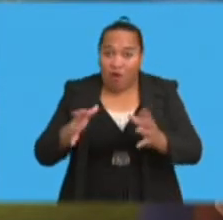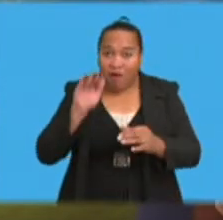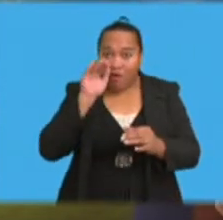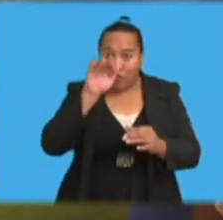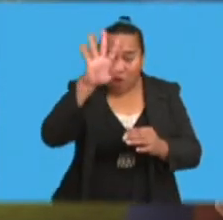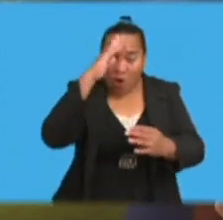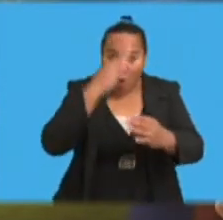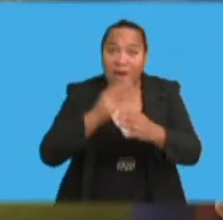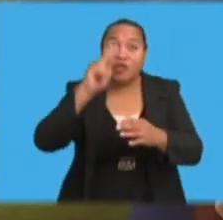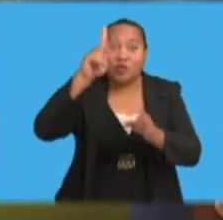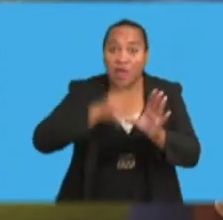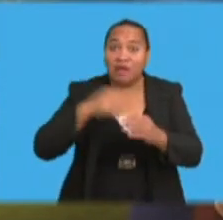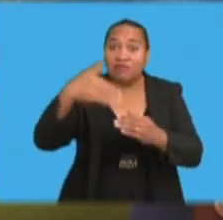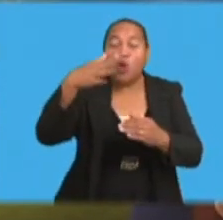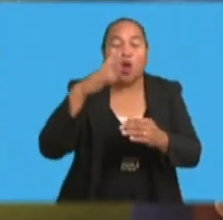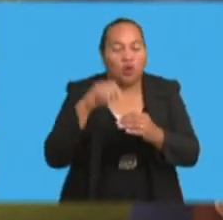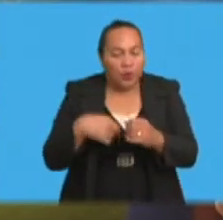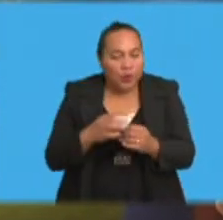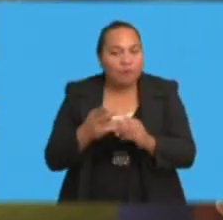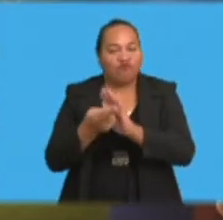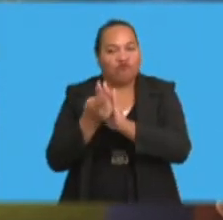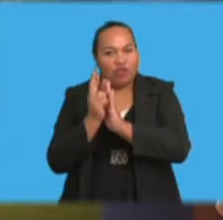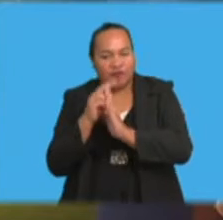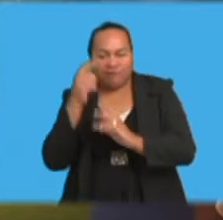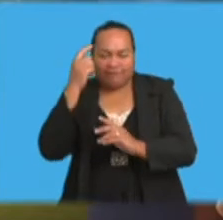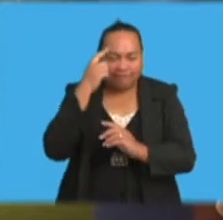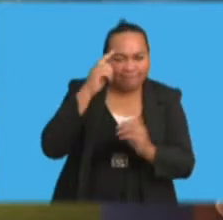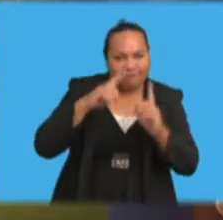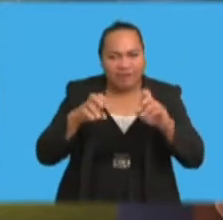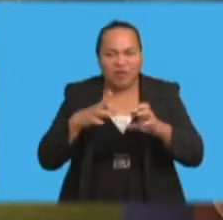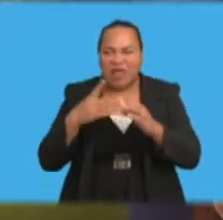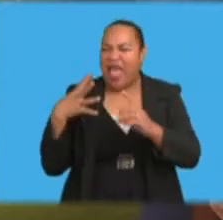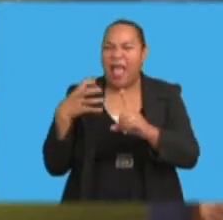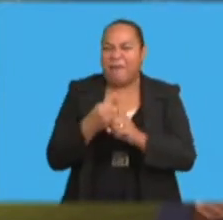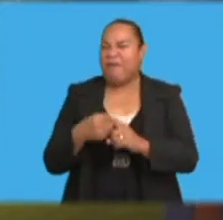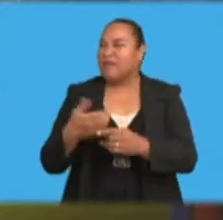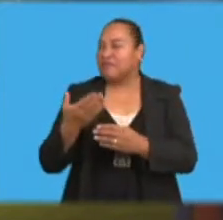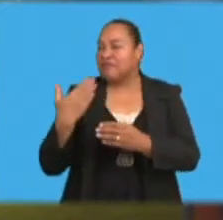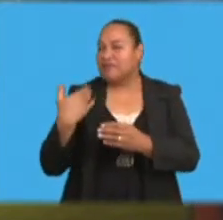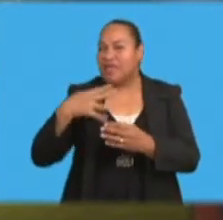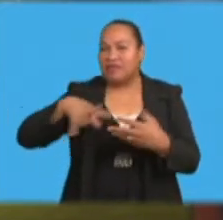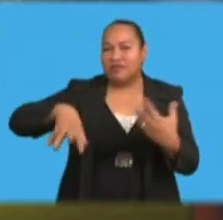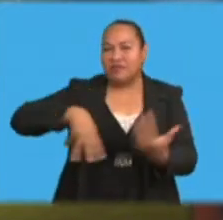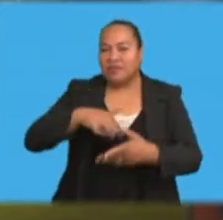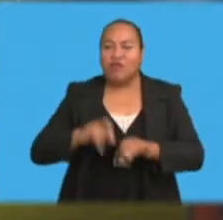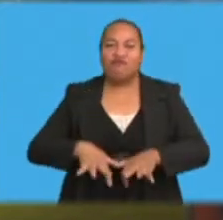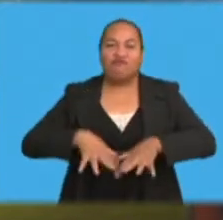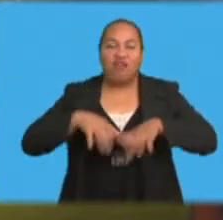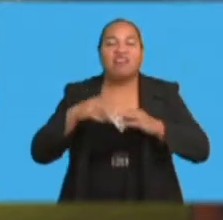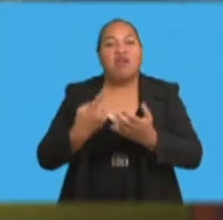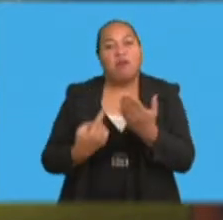and the next 2 years is currently under review and will take into consideration the impact of the recent cyclones and floods and other